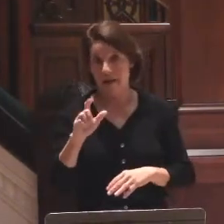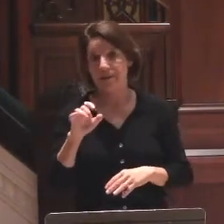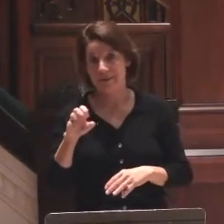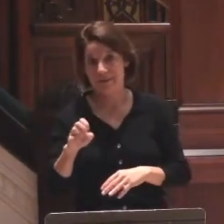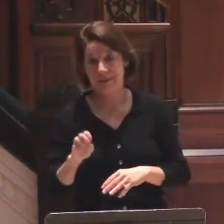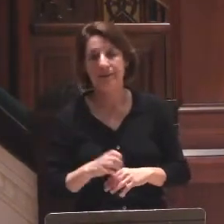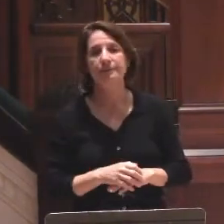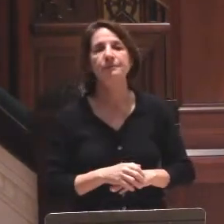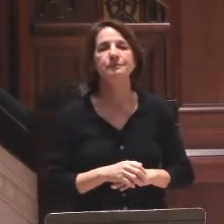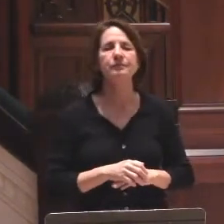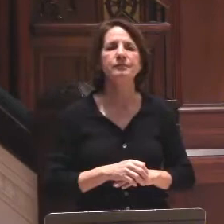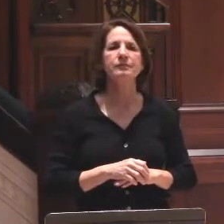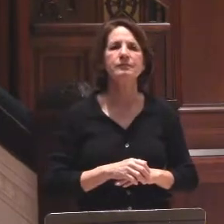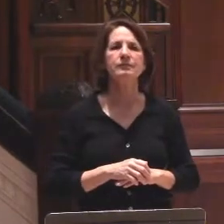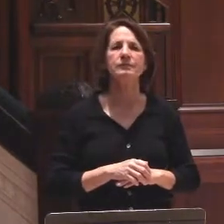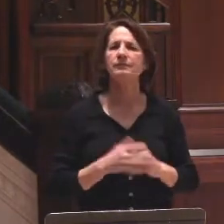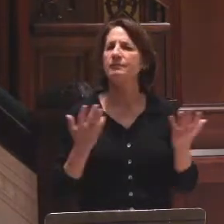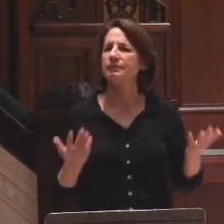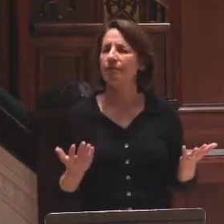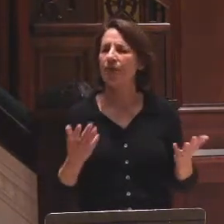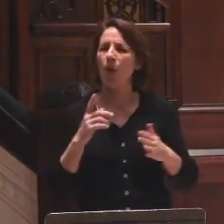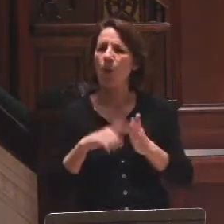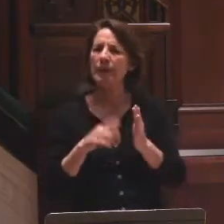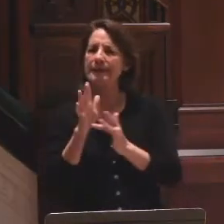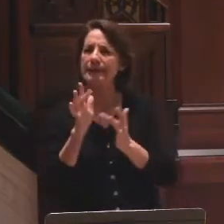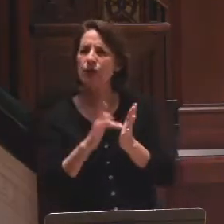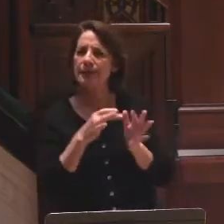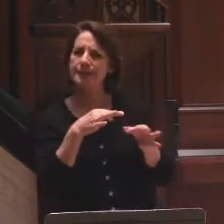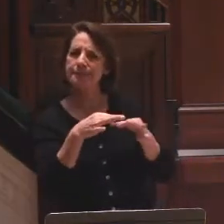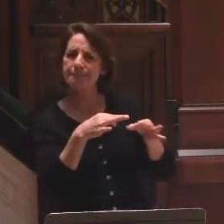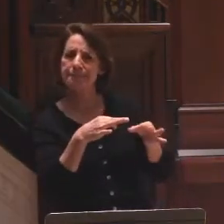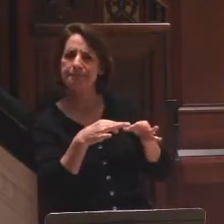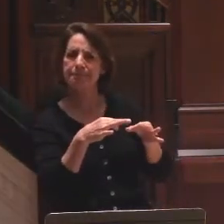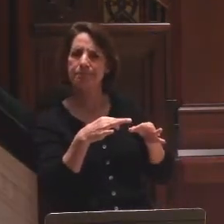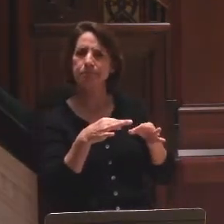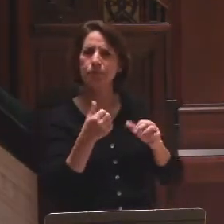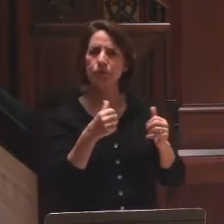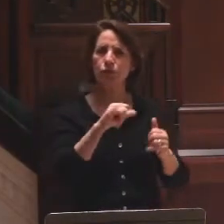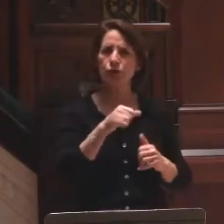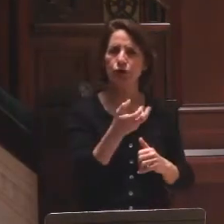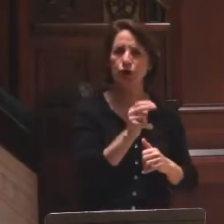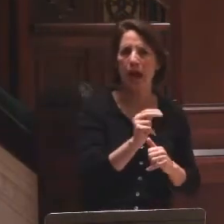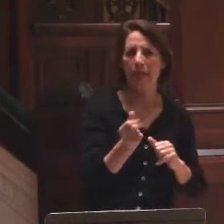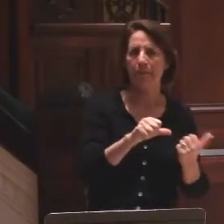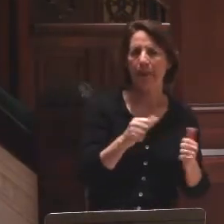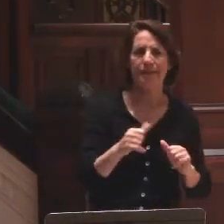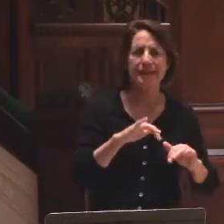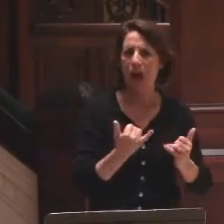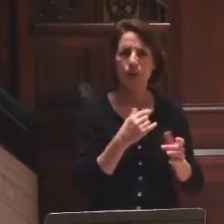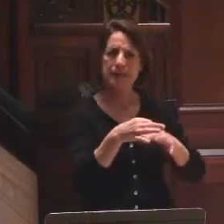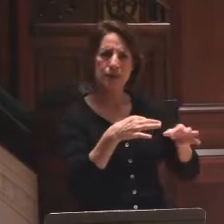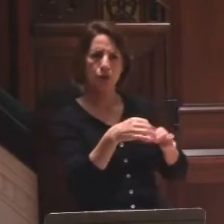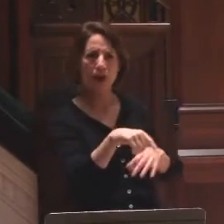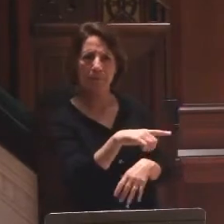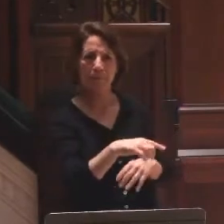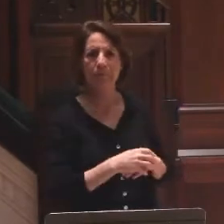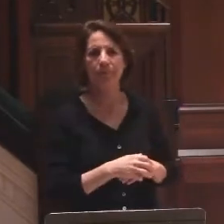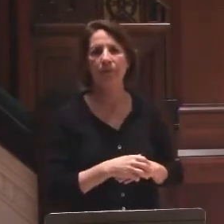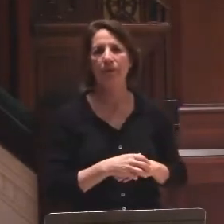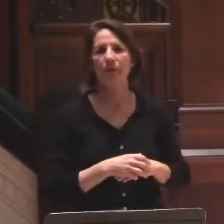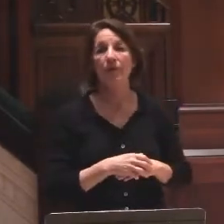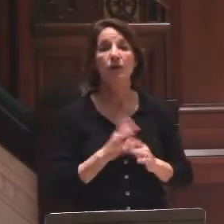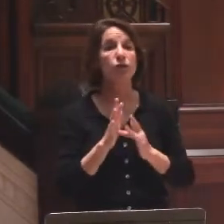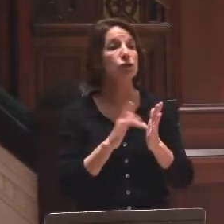Now, what did Jesus say about John the Baptist? How did he describe him? Jesus said, what did you go out in the desert to